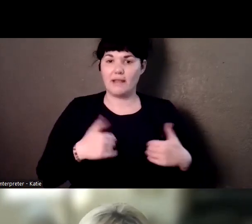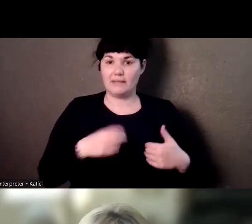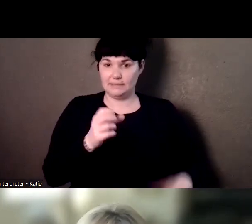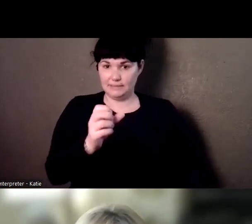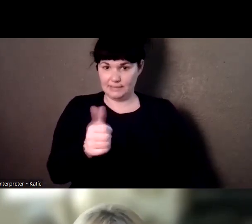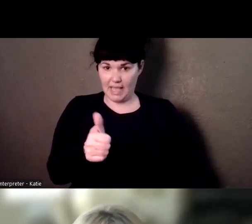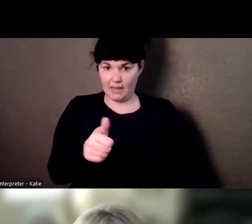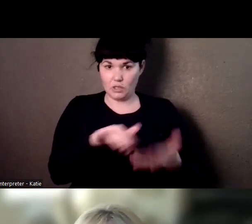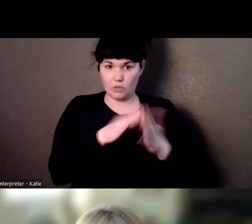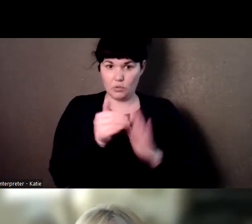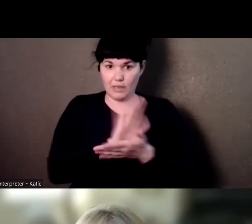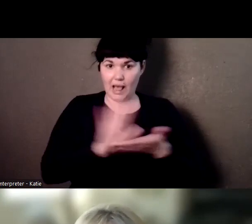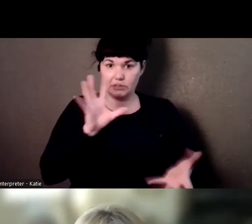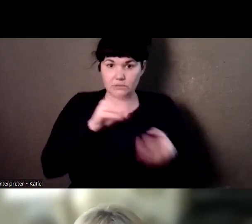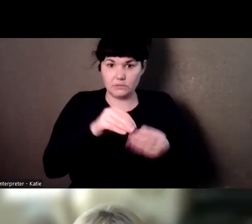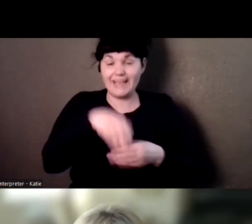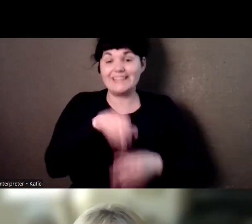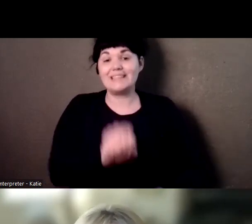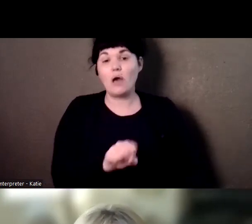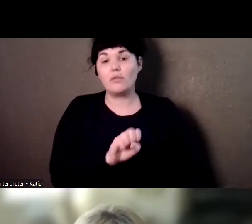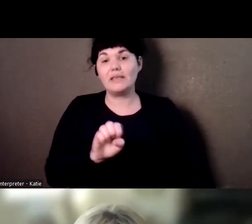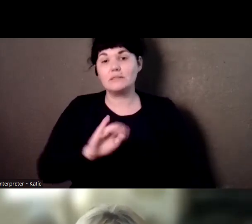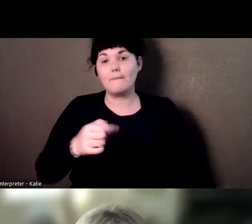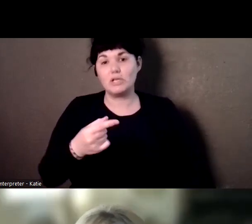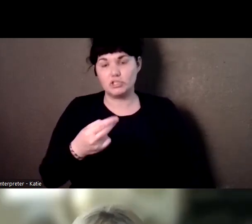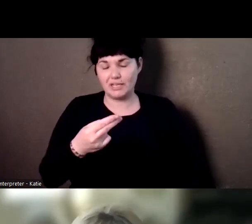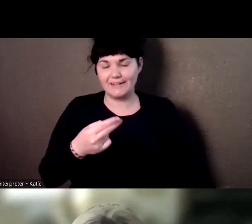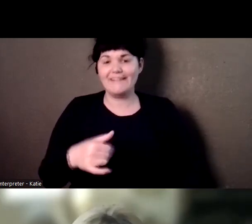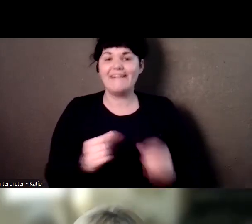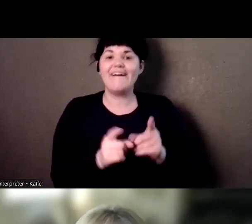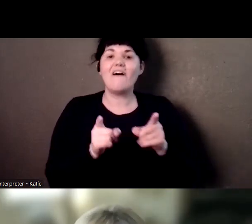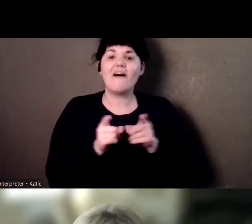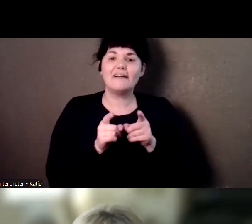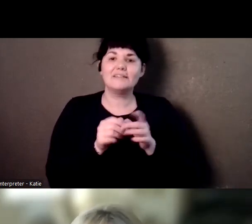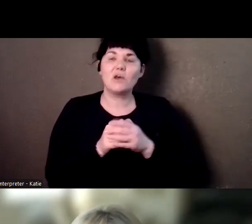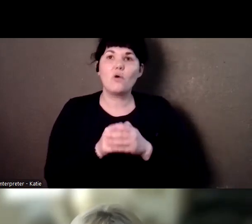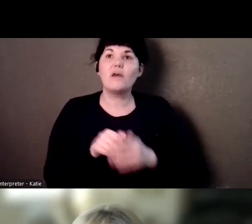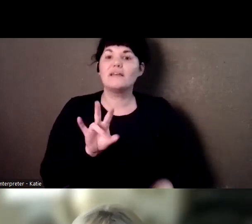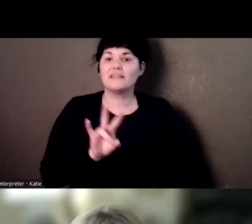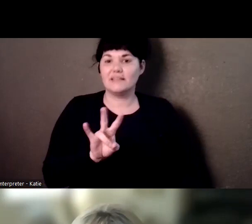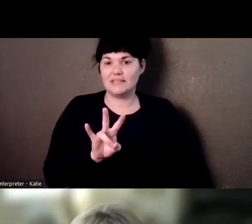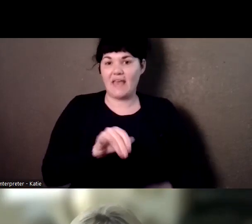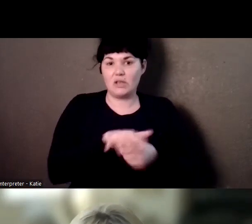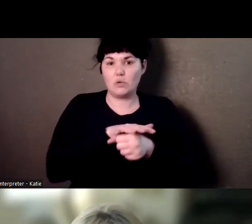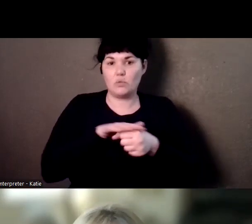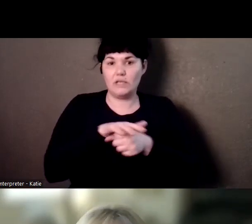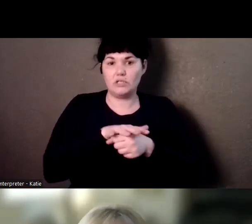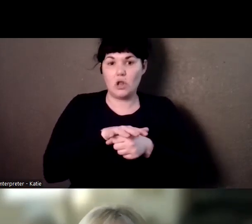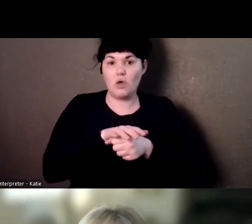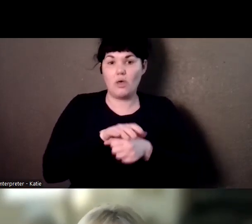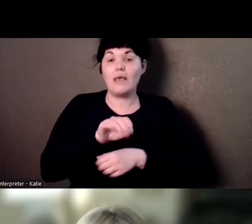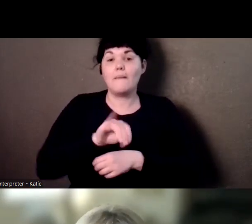in Southeast Michigan, as well as the 7 regional Michigan Works